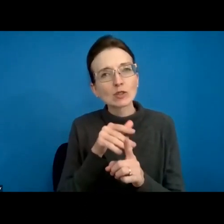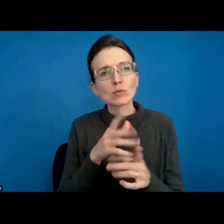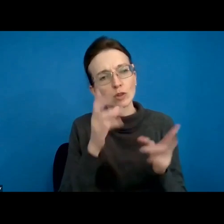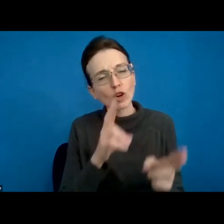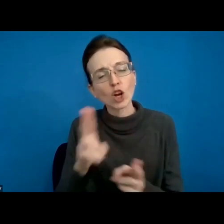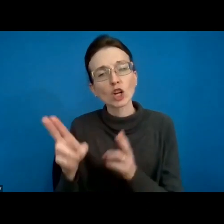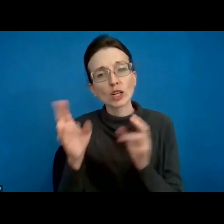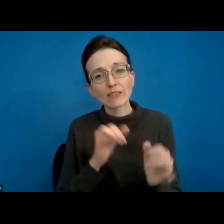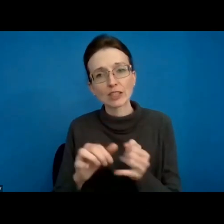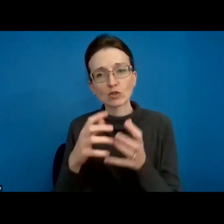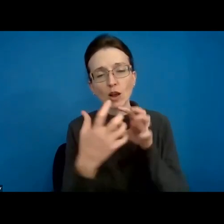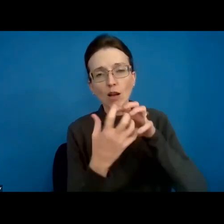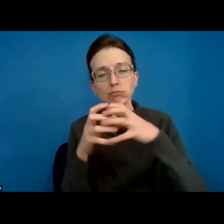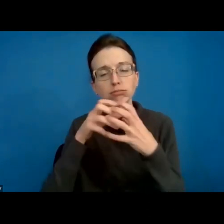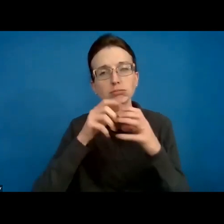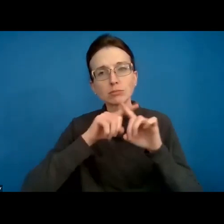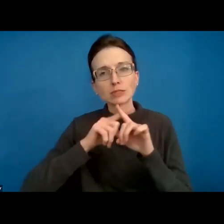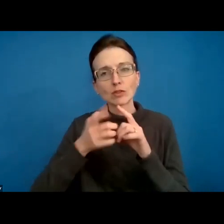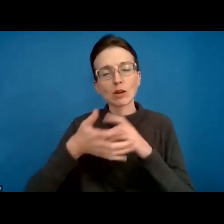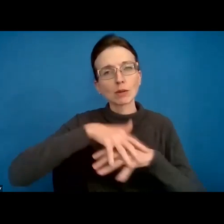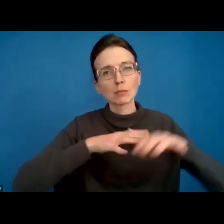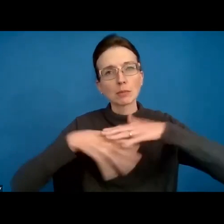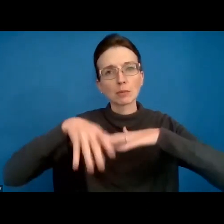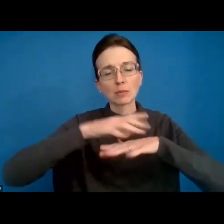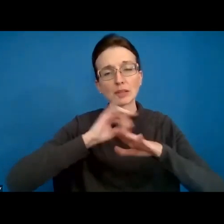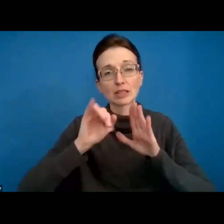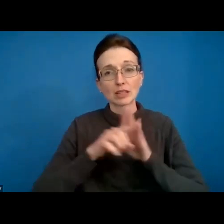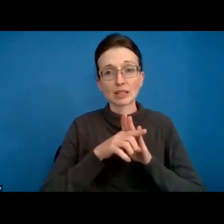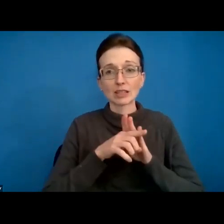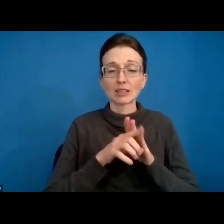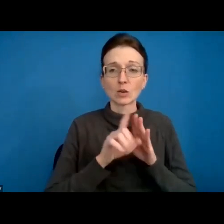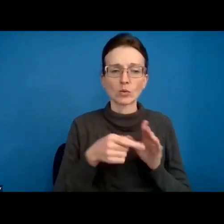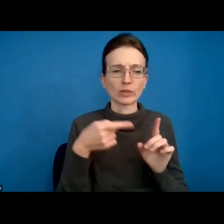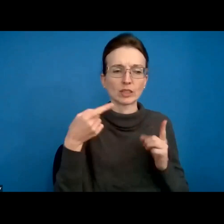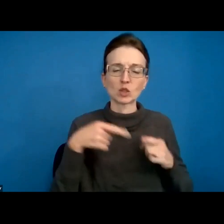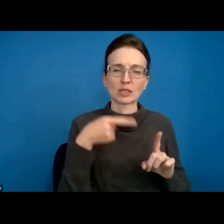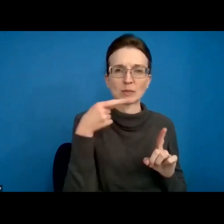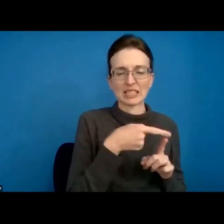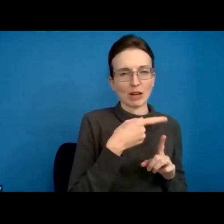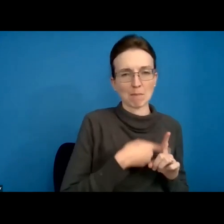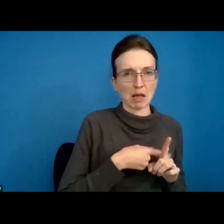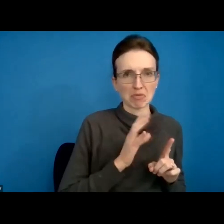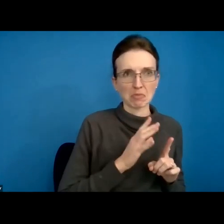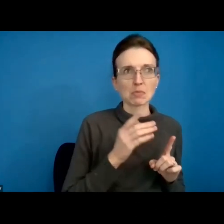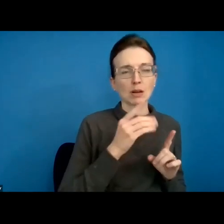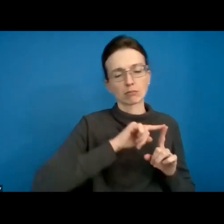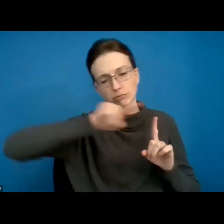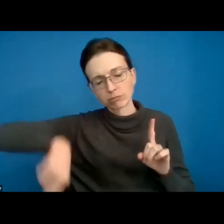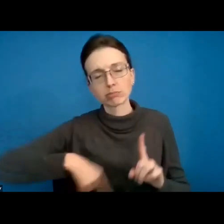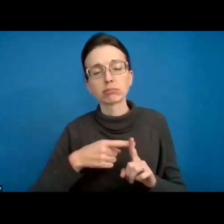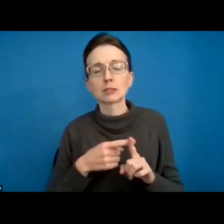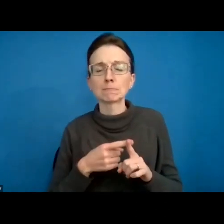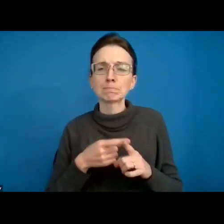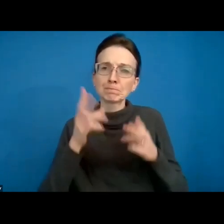individuals intersecting identities, not only during nationally recognized months. We encourage you to honor, celebrate,